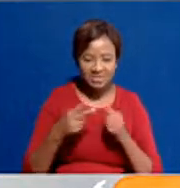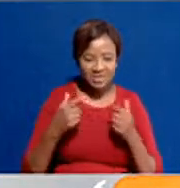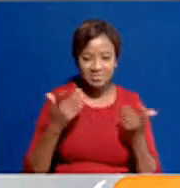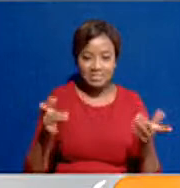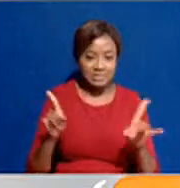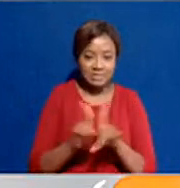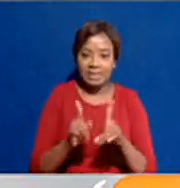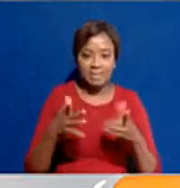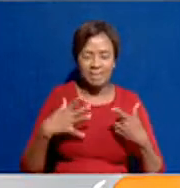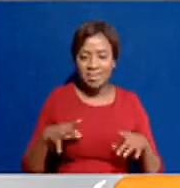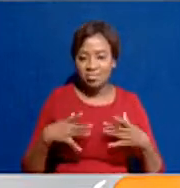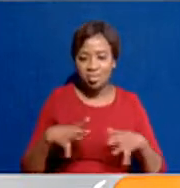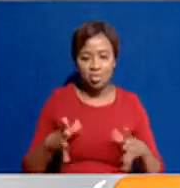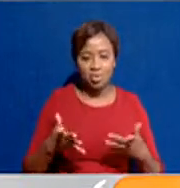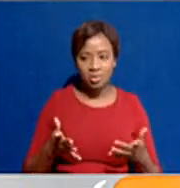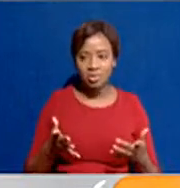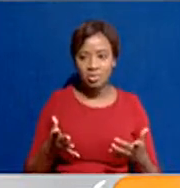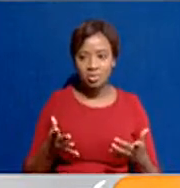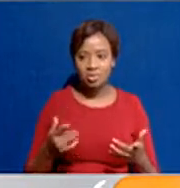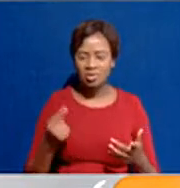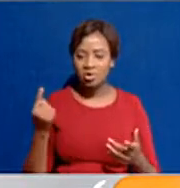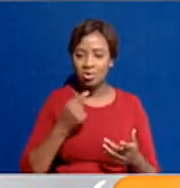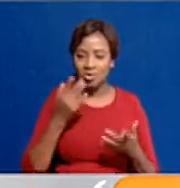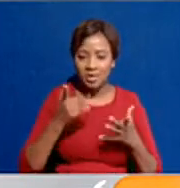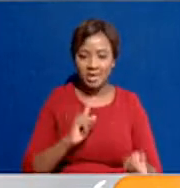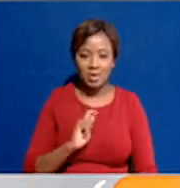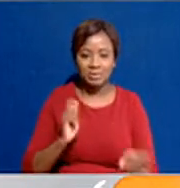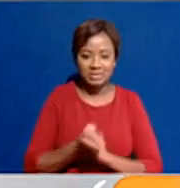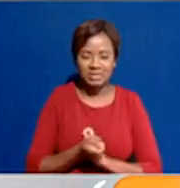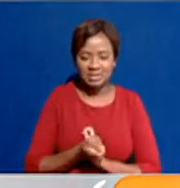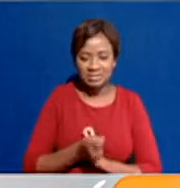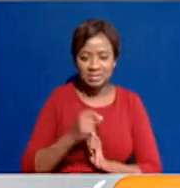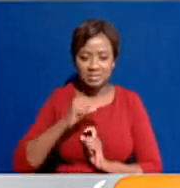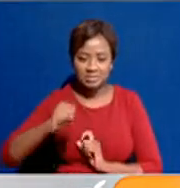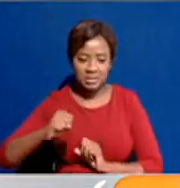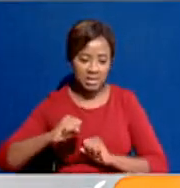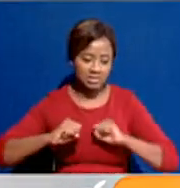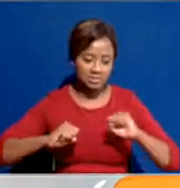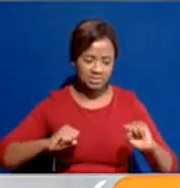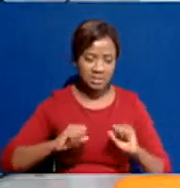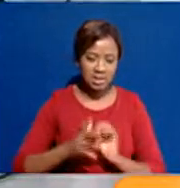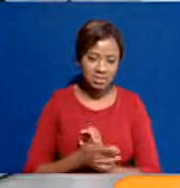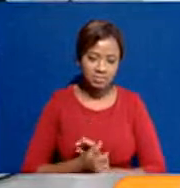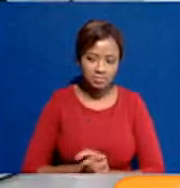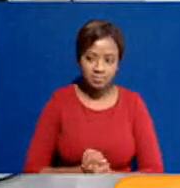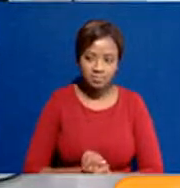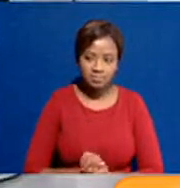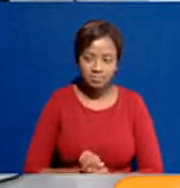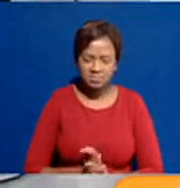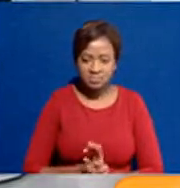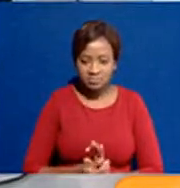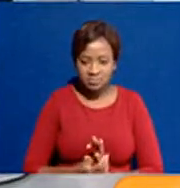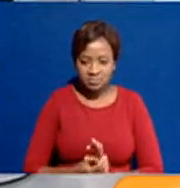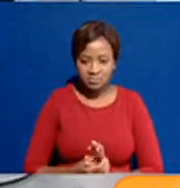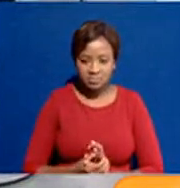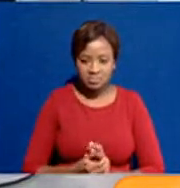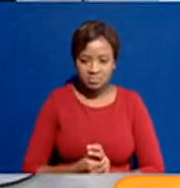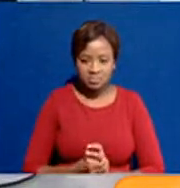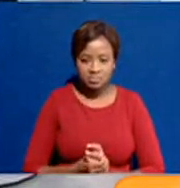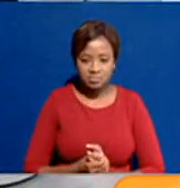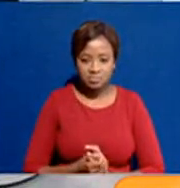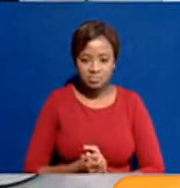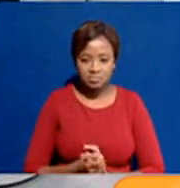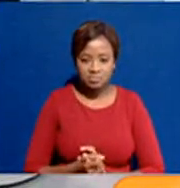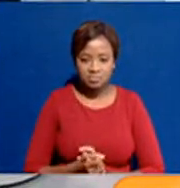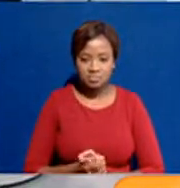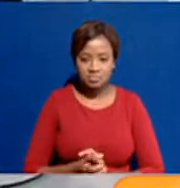the same. Mm-hmm. Just that they're on different sides, and that depends really. I typically say where you stand in this country depends on where